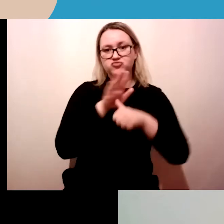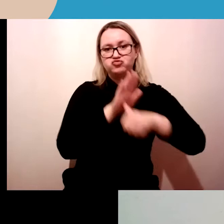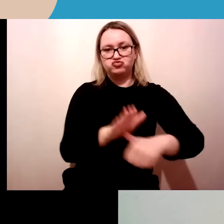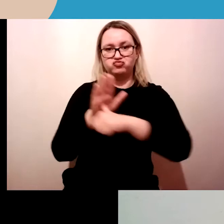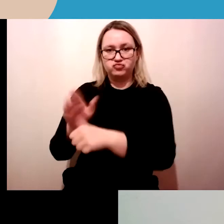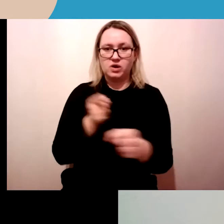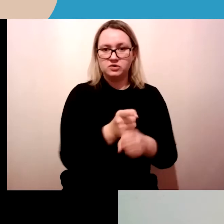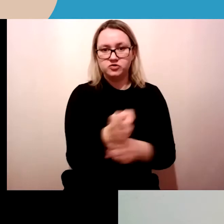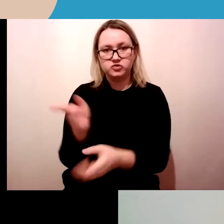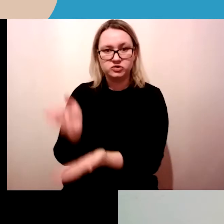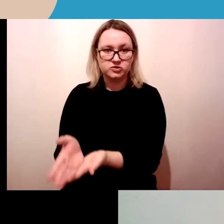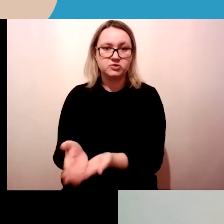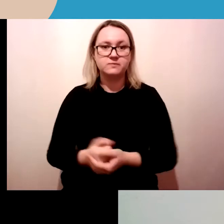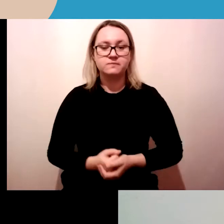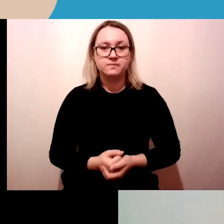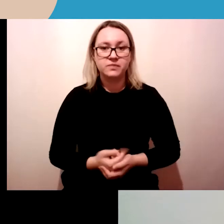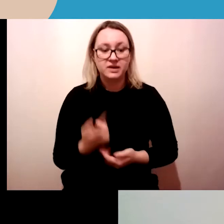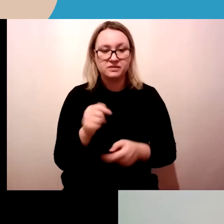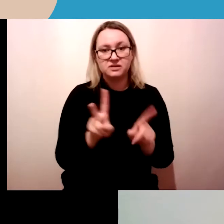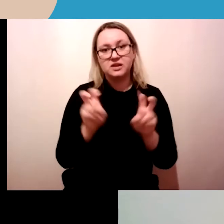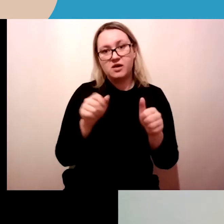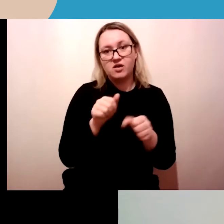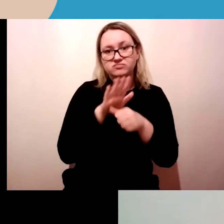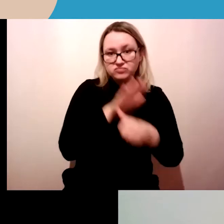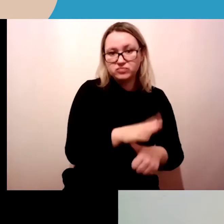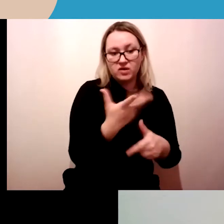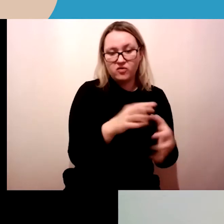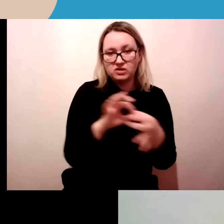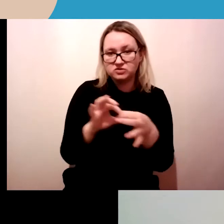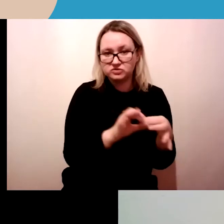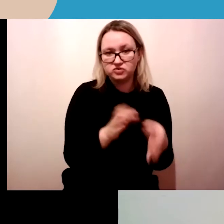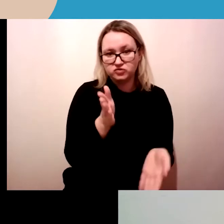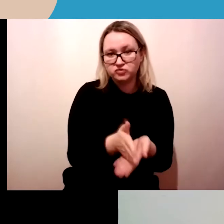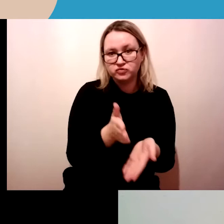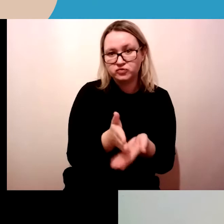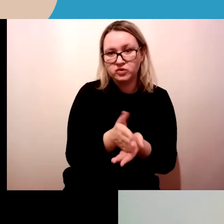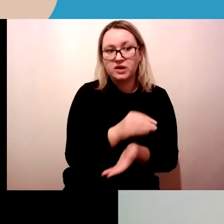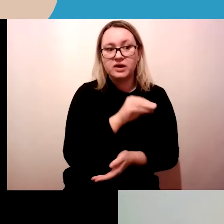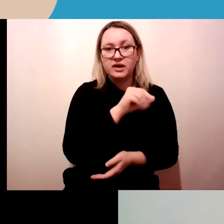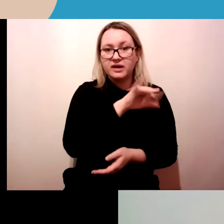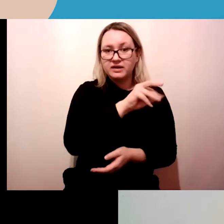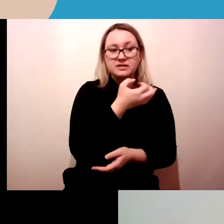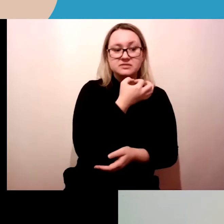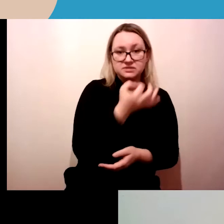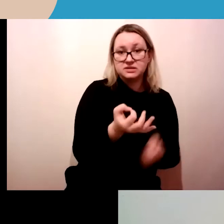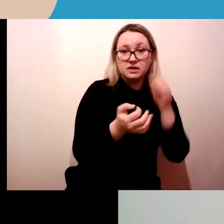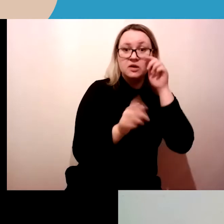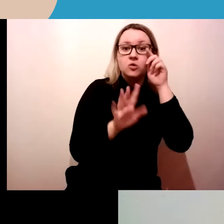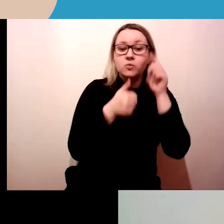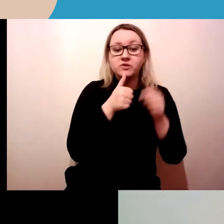allegedly inappropriate behavior. For example, when a boy acted too girlish and so